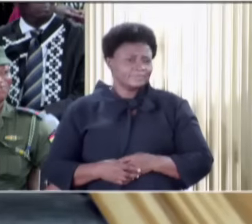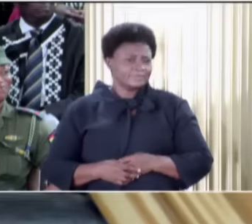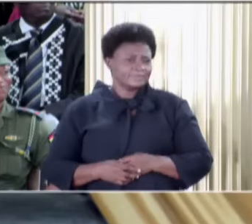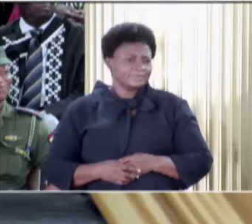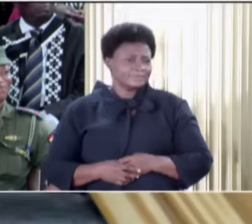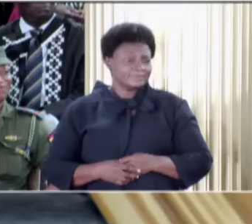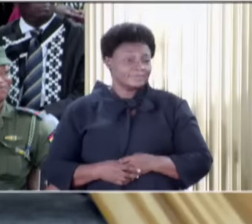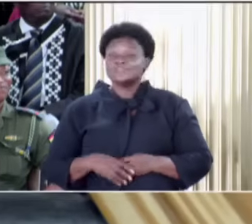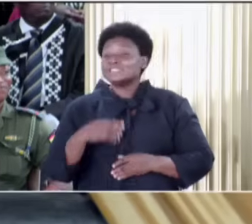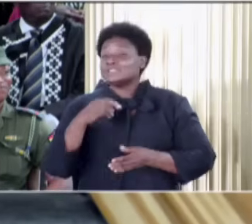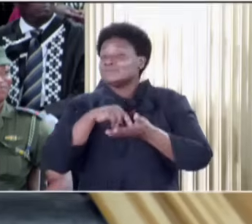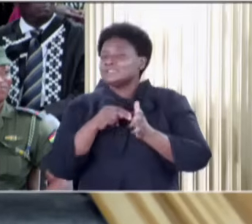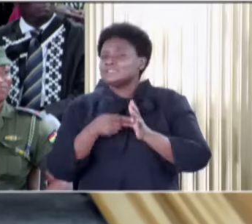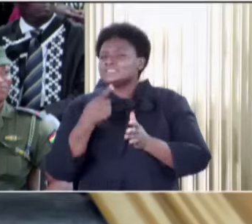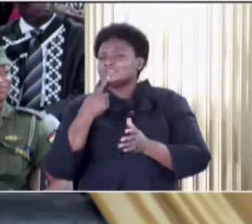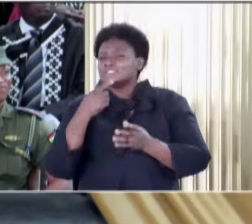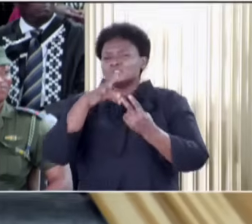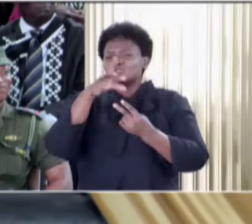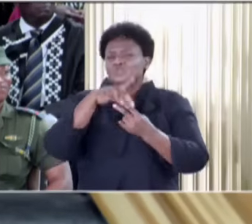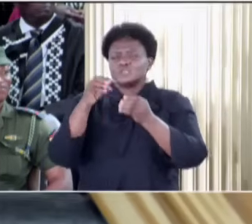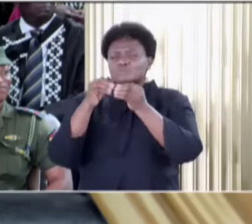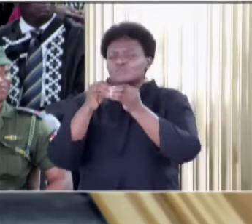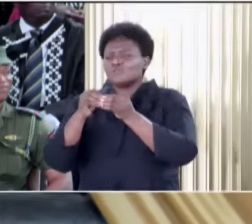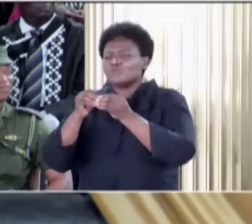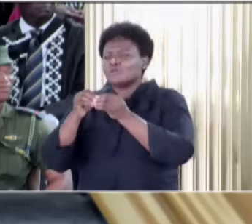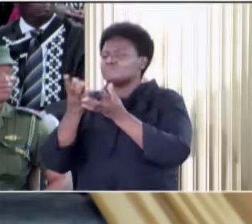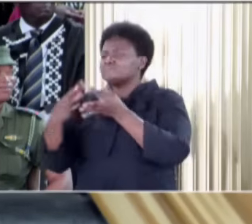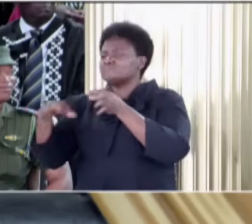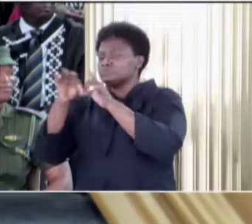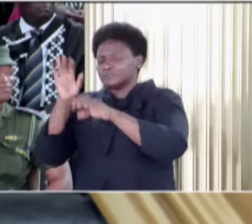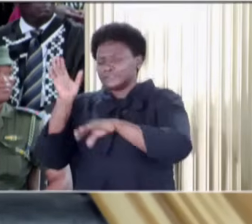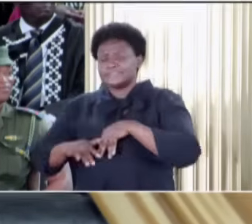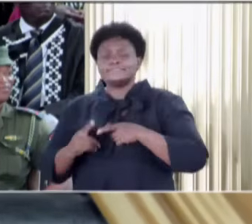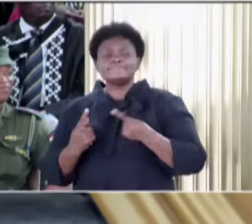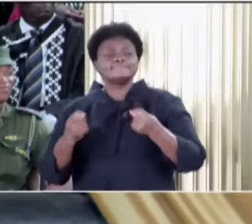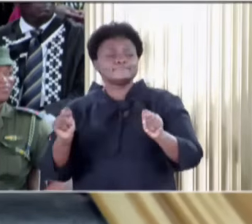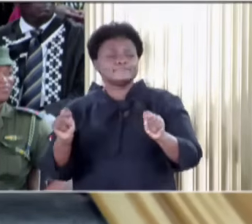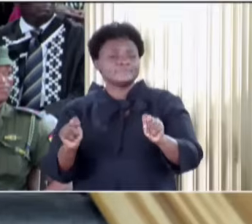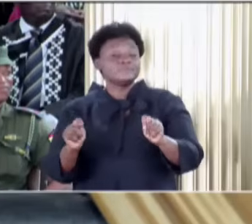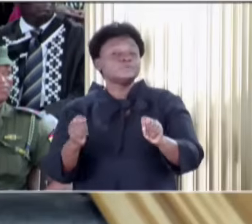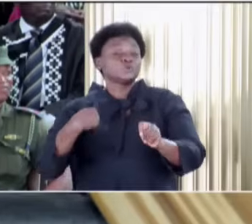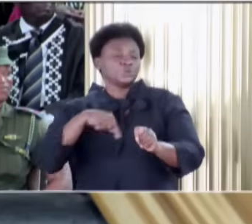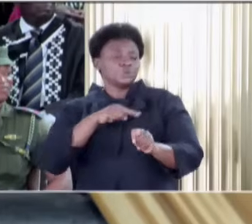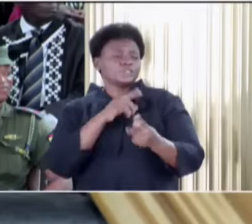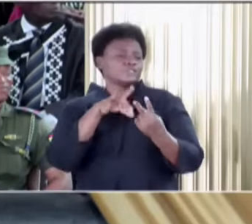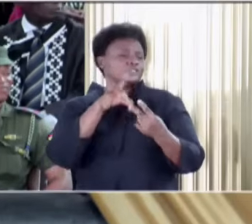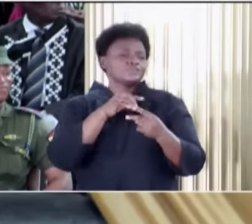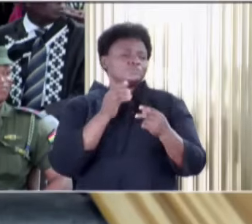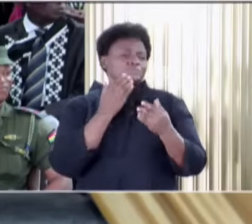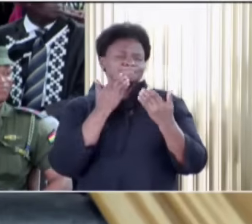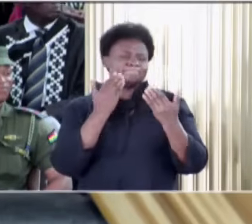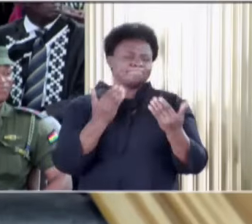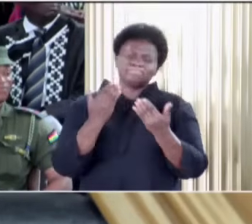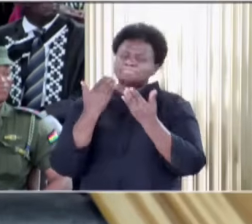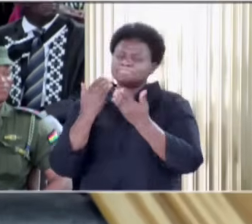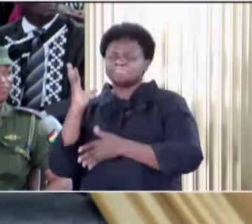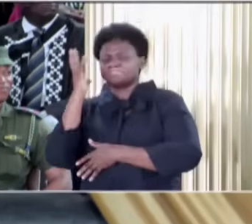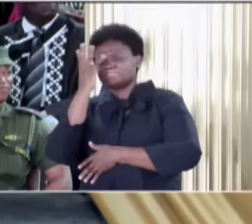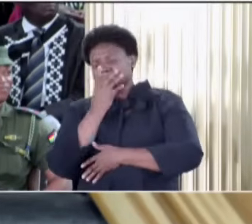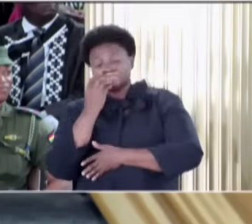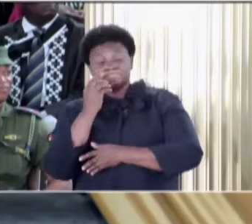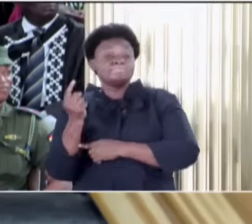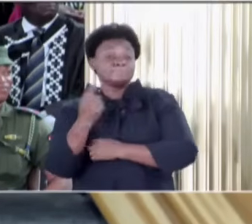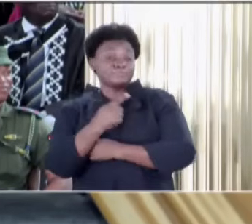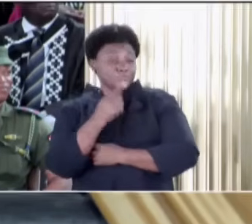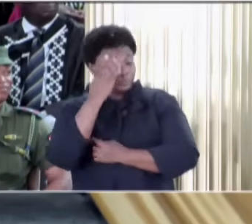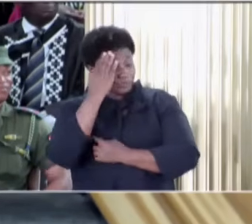And this means that choice is more important than effort. We can choose to be grateful for this beautiful day, for